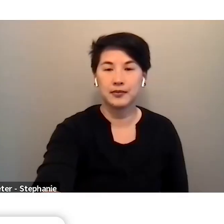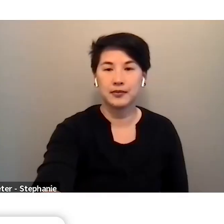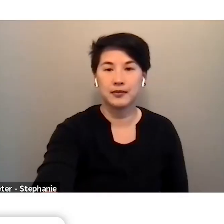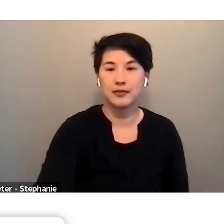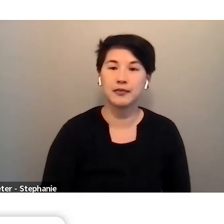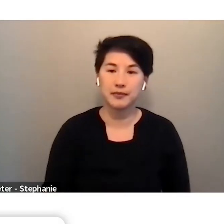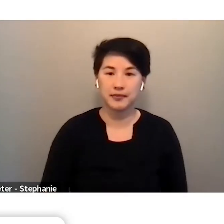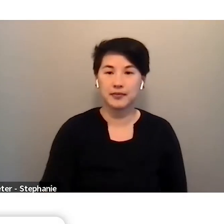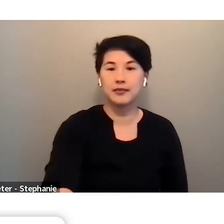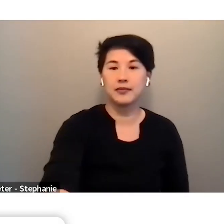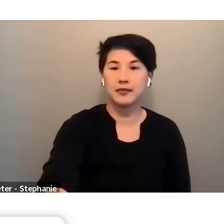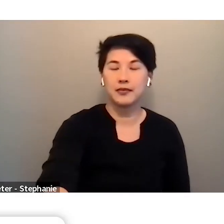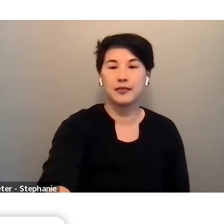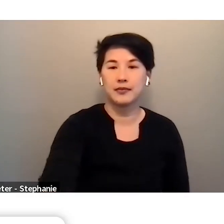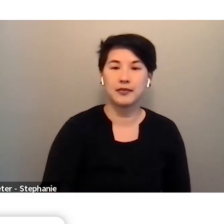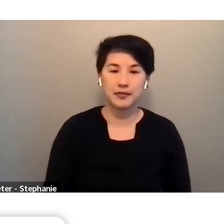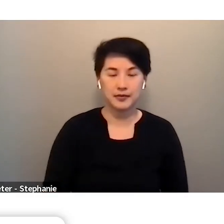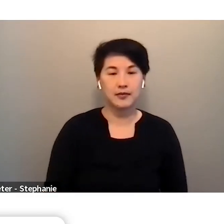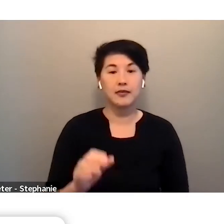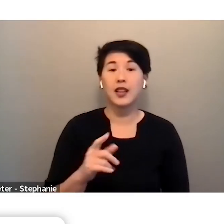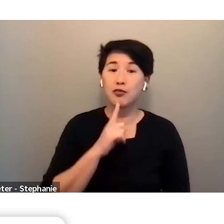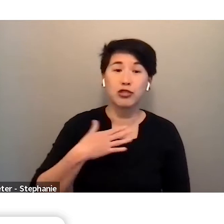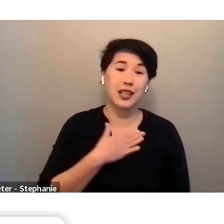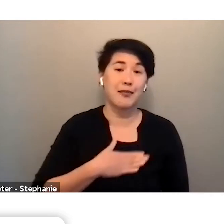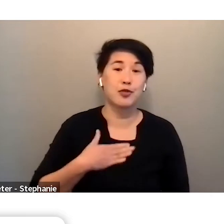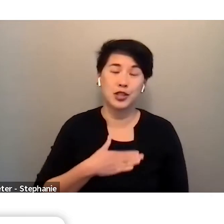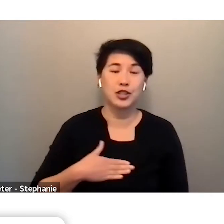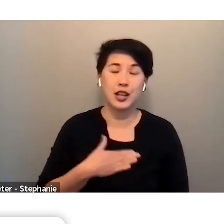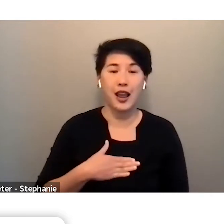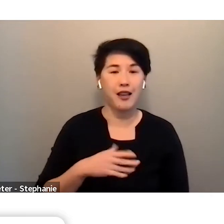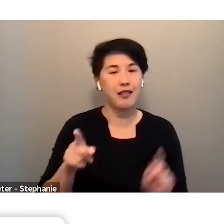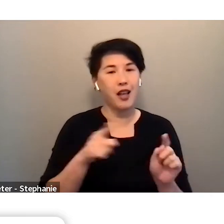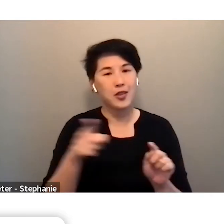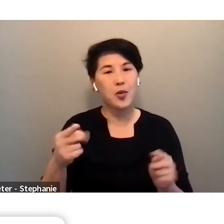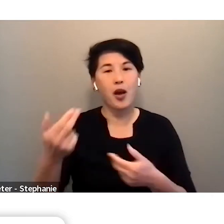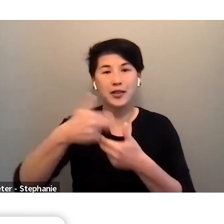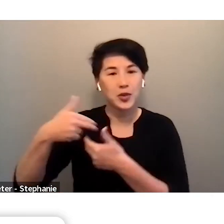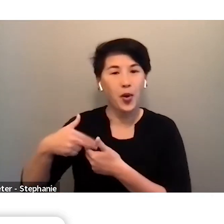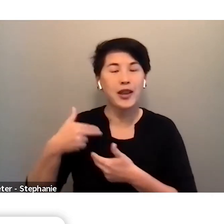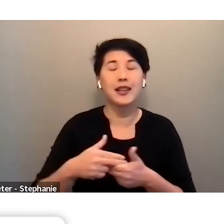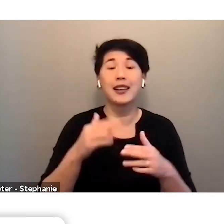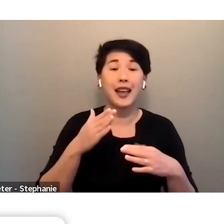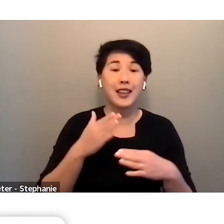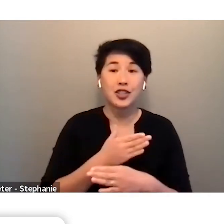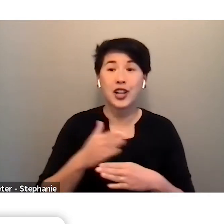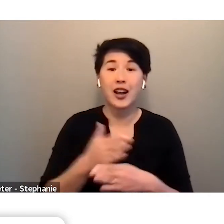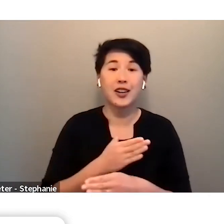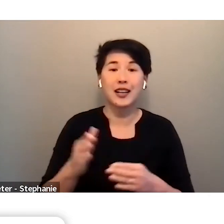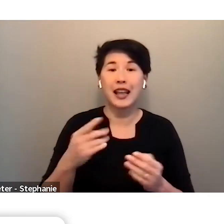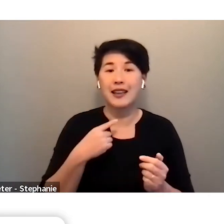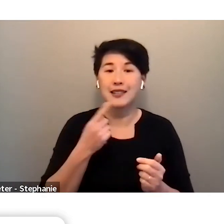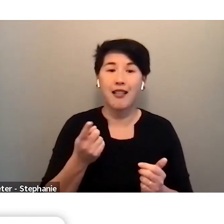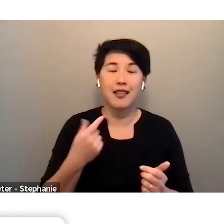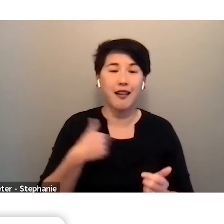Thank you all so much. Really appreciate you coming on and sharing and just telling us more